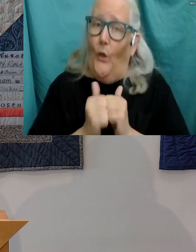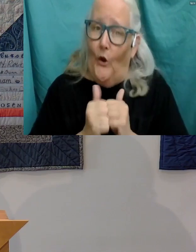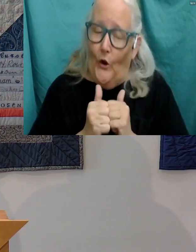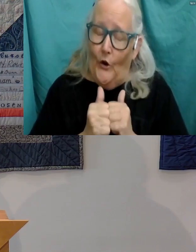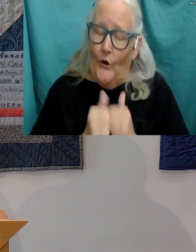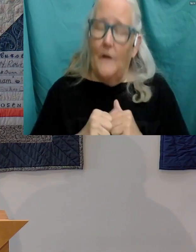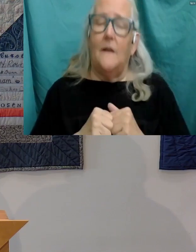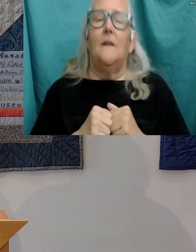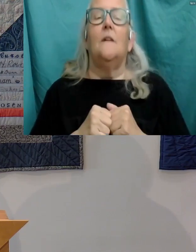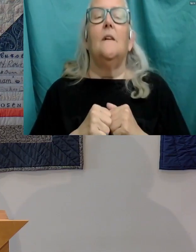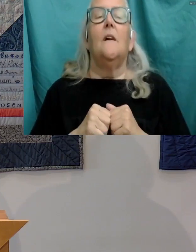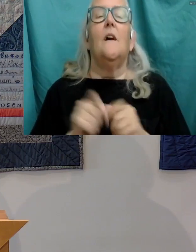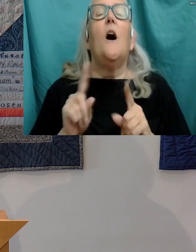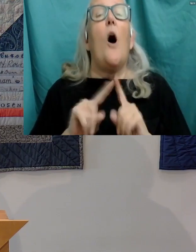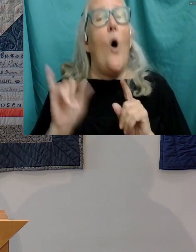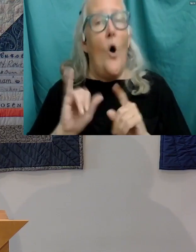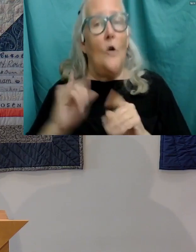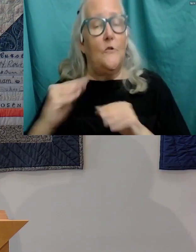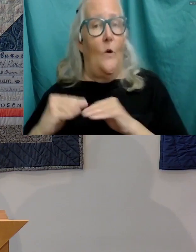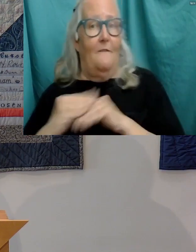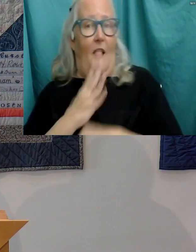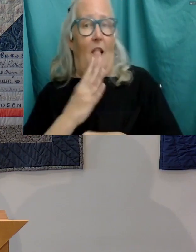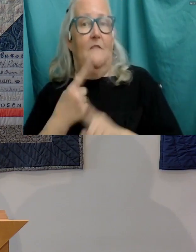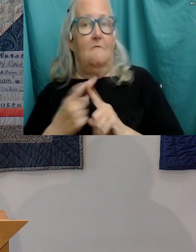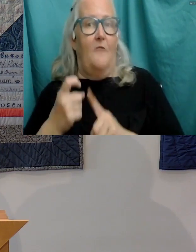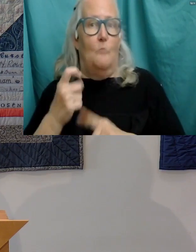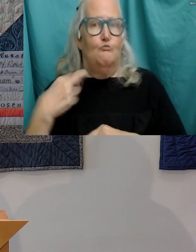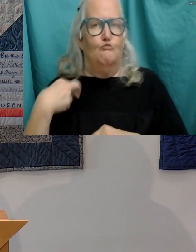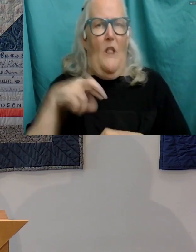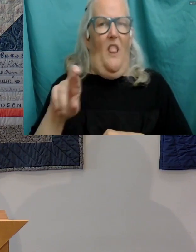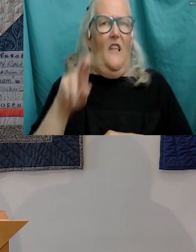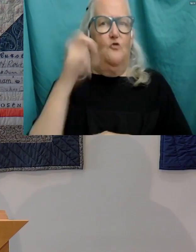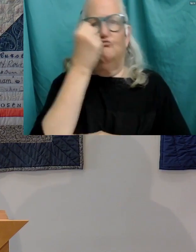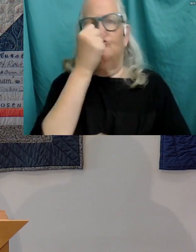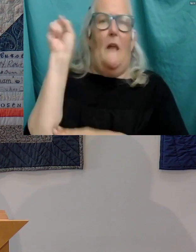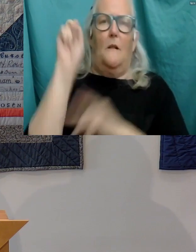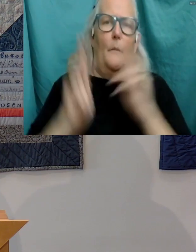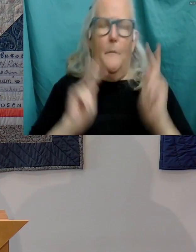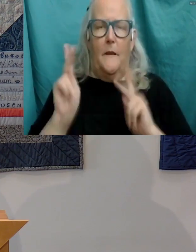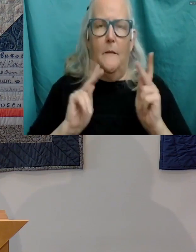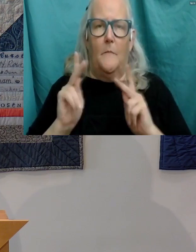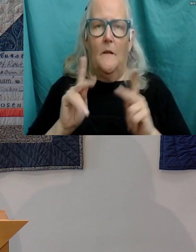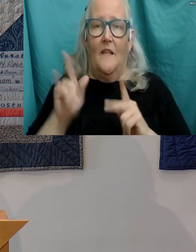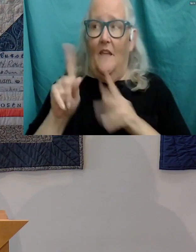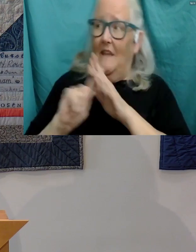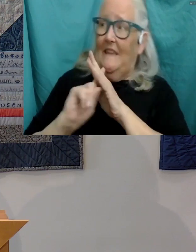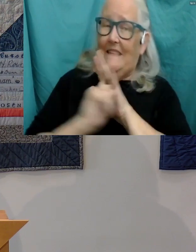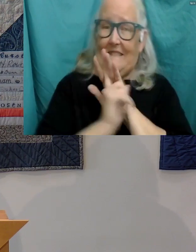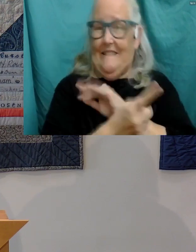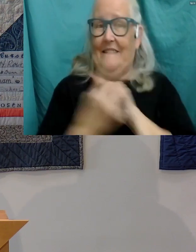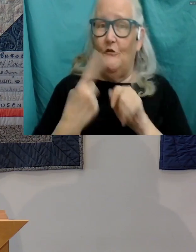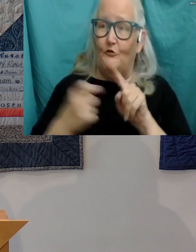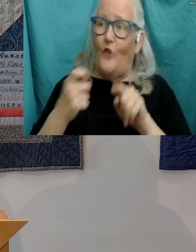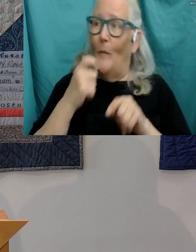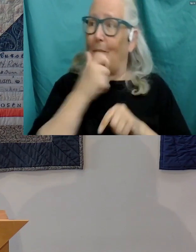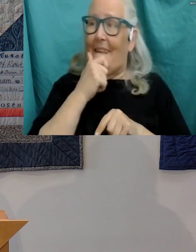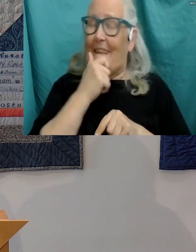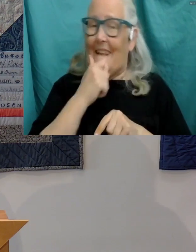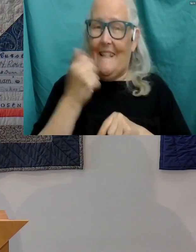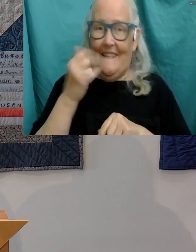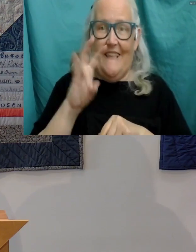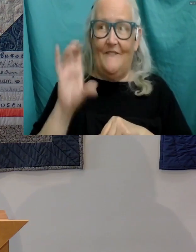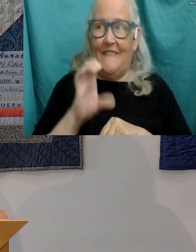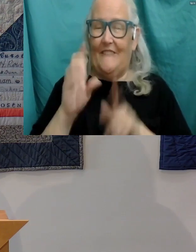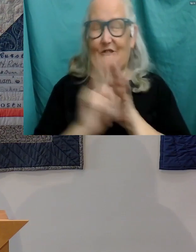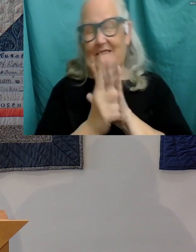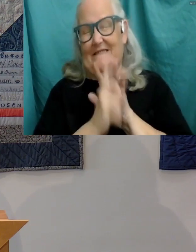by religious radicals who had fled England in the mid-17th century to settle in the West Indies.